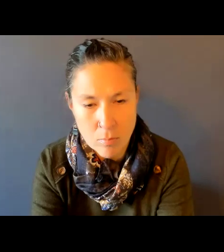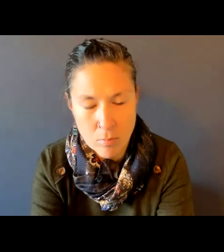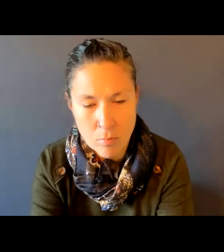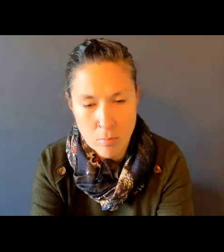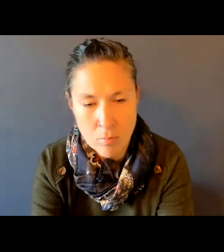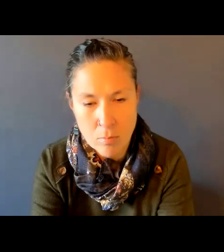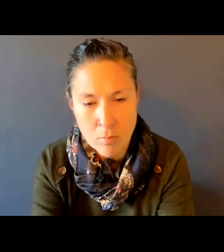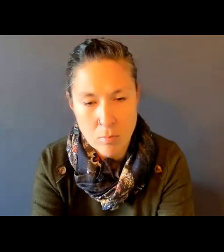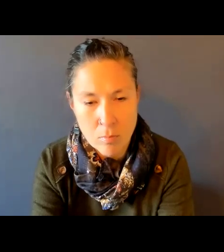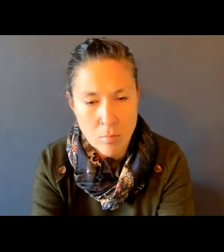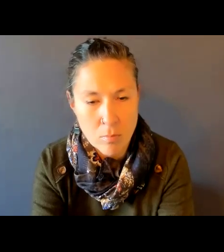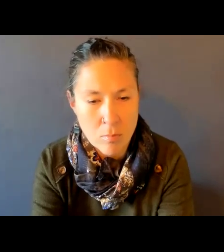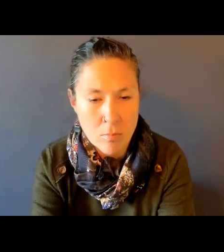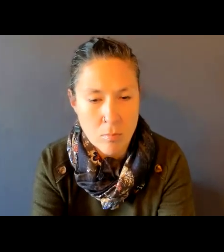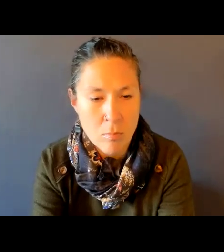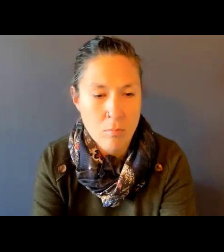Okay.